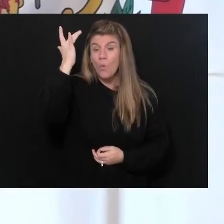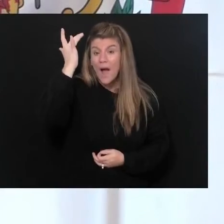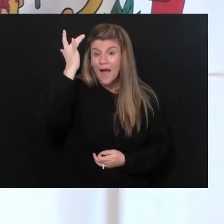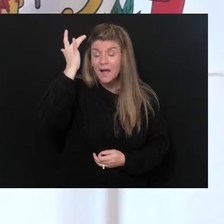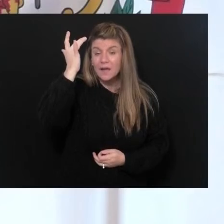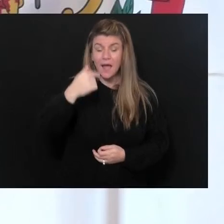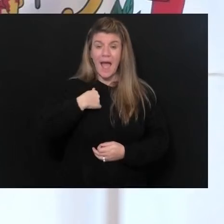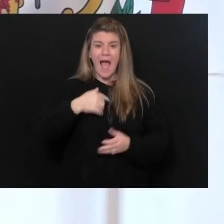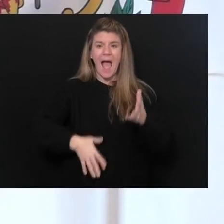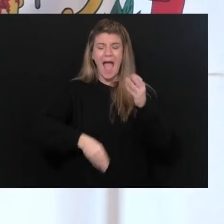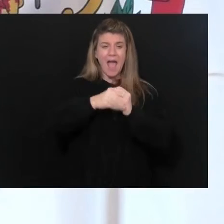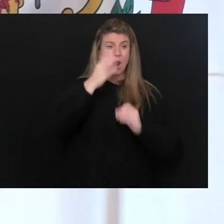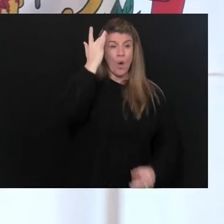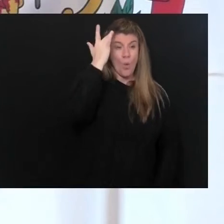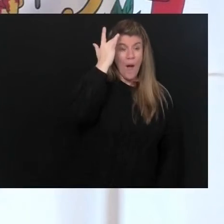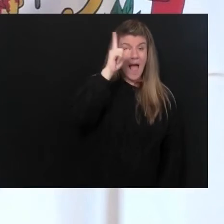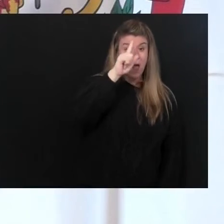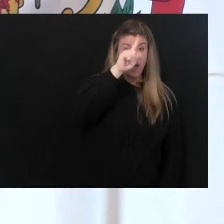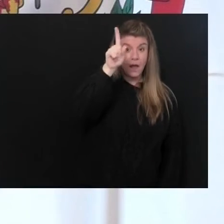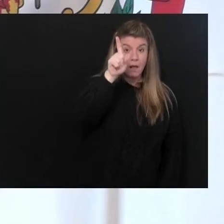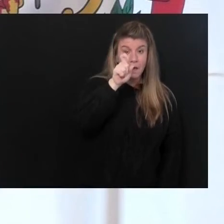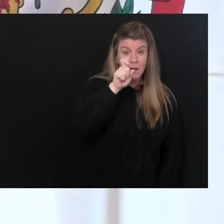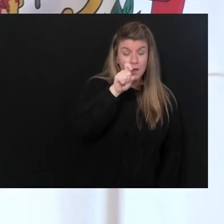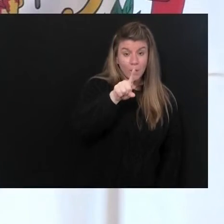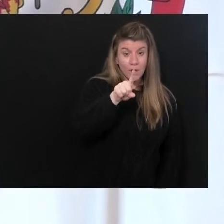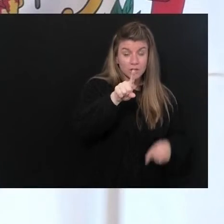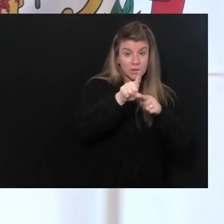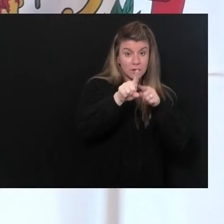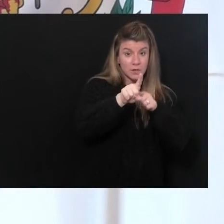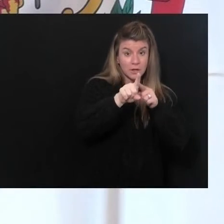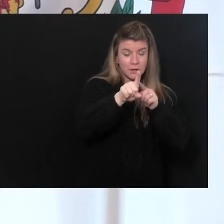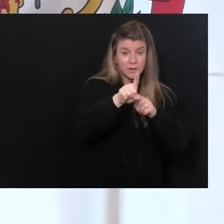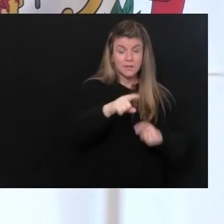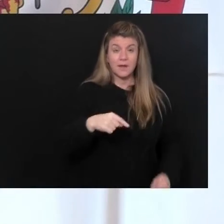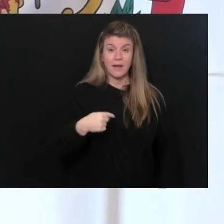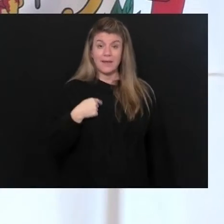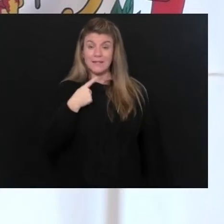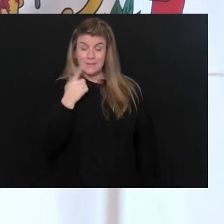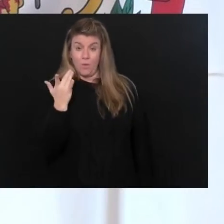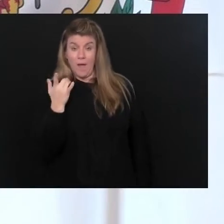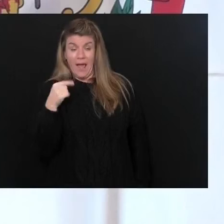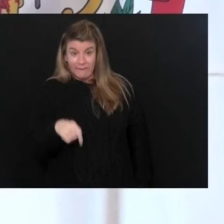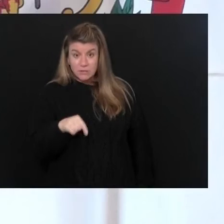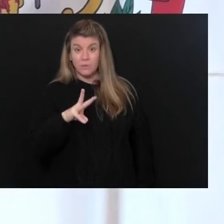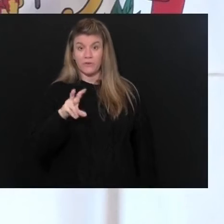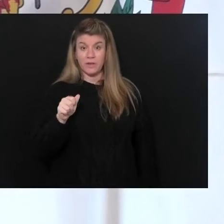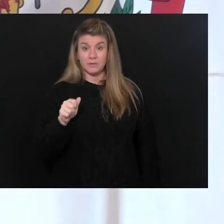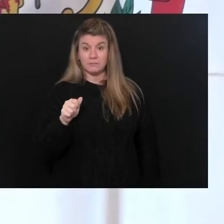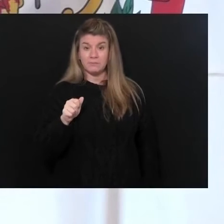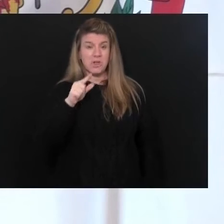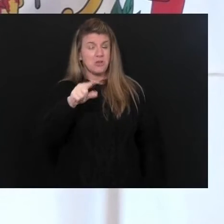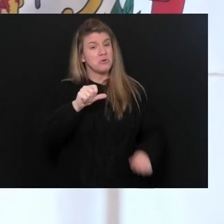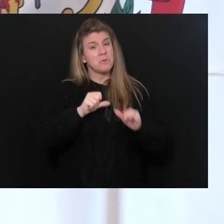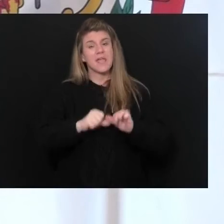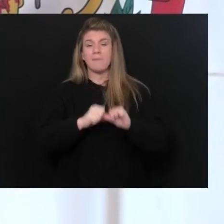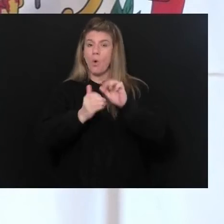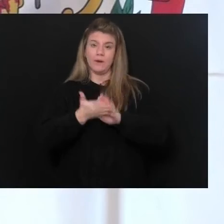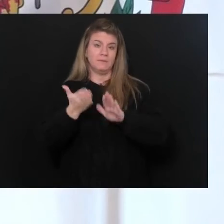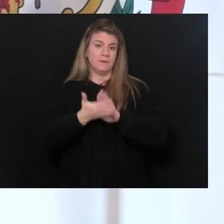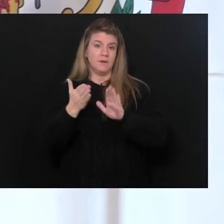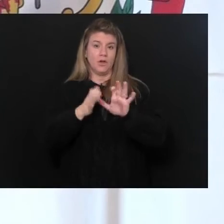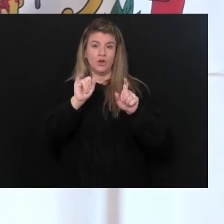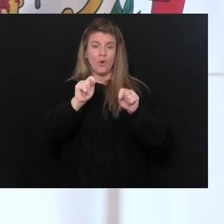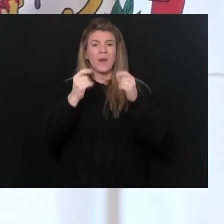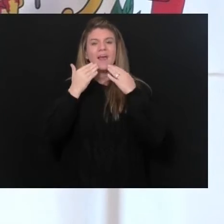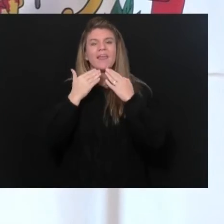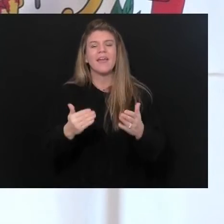question mark by the why, and then I would answer and say, because it's West Virginia. You just keep doing it, West Virginia.